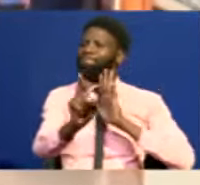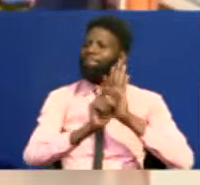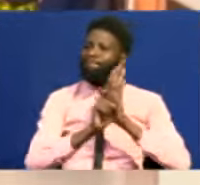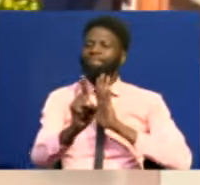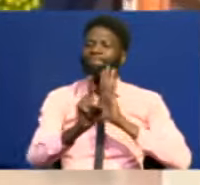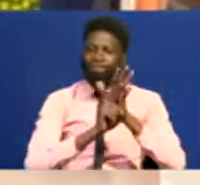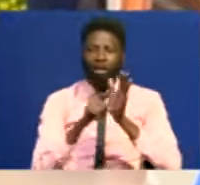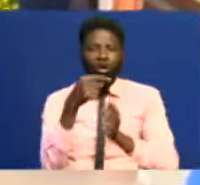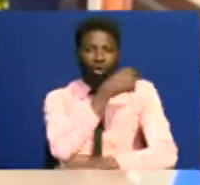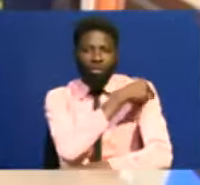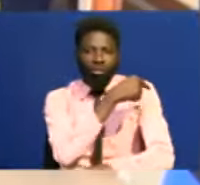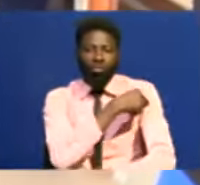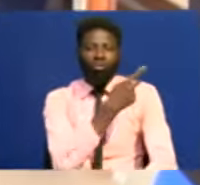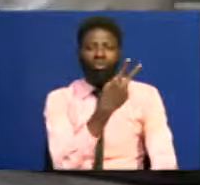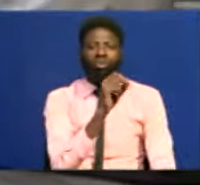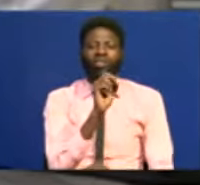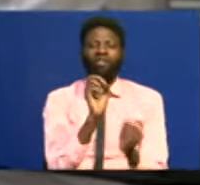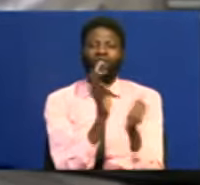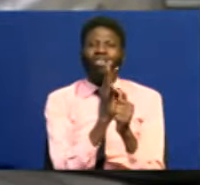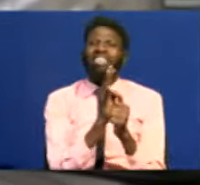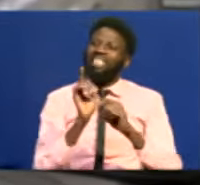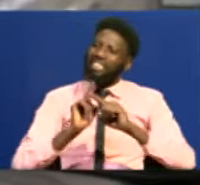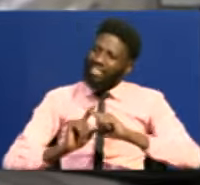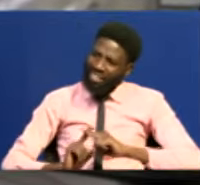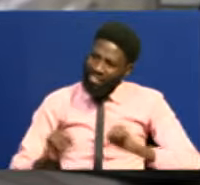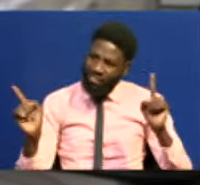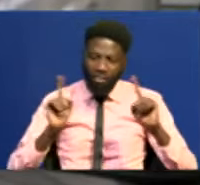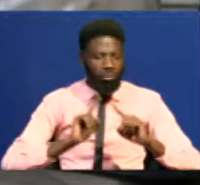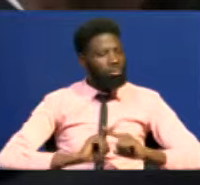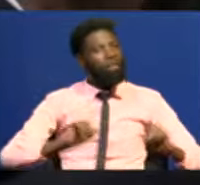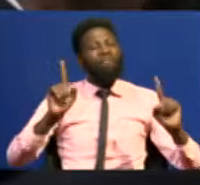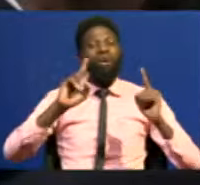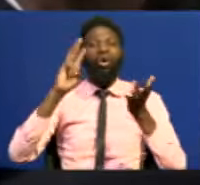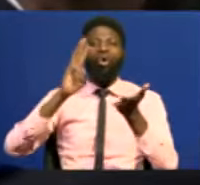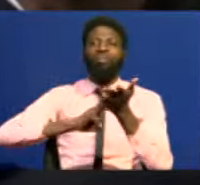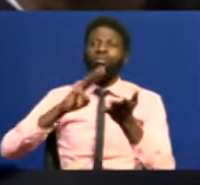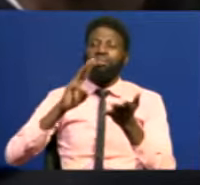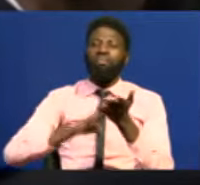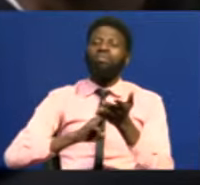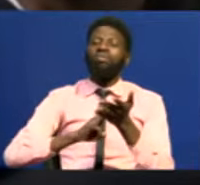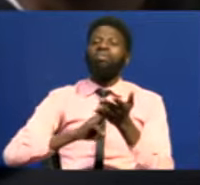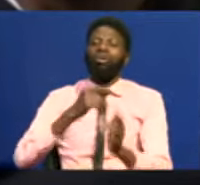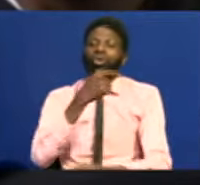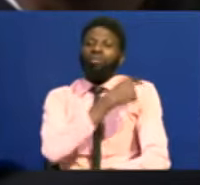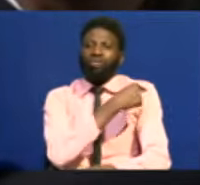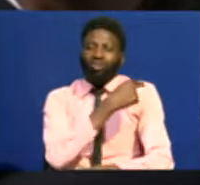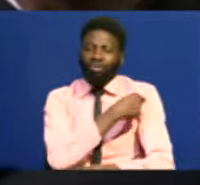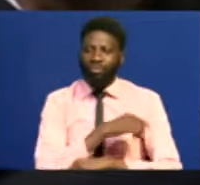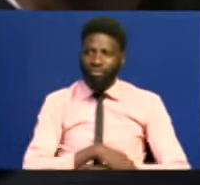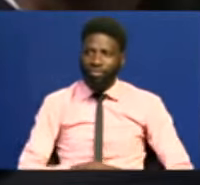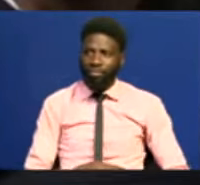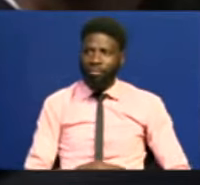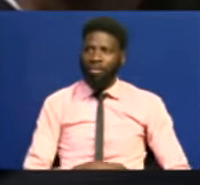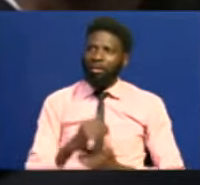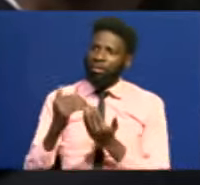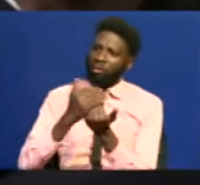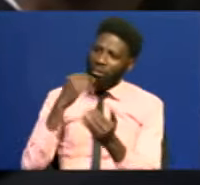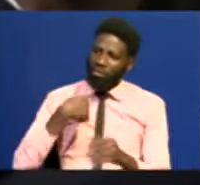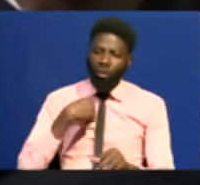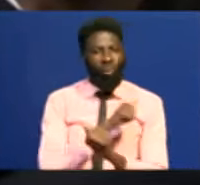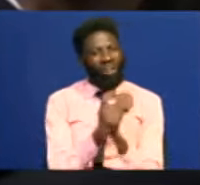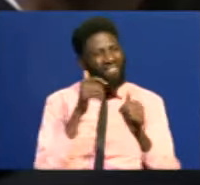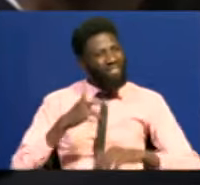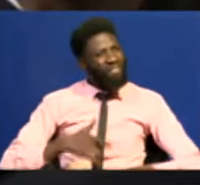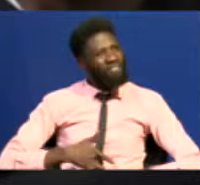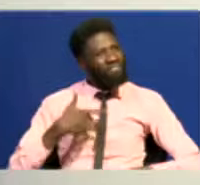2014 in various hospitals around Migori and its environs. Nishughulikia vizuri, najisikia sasa niko